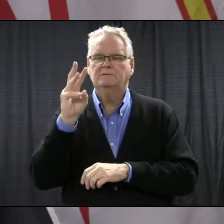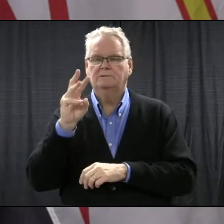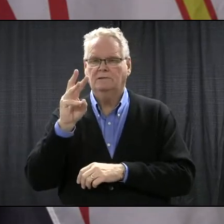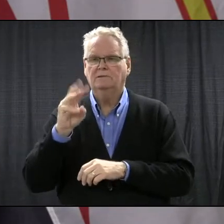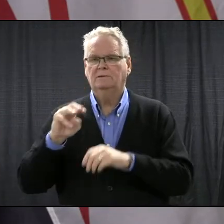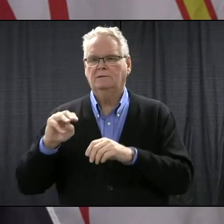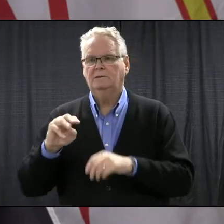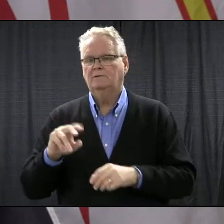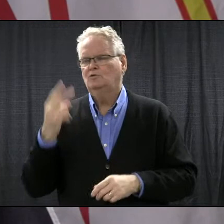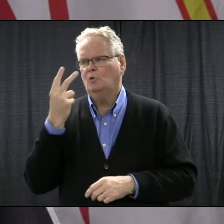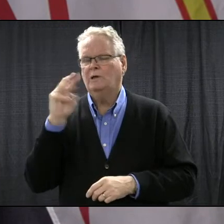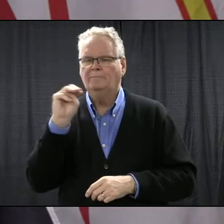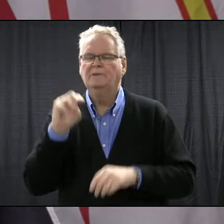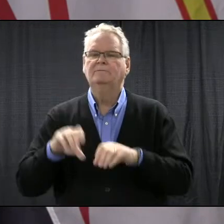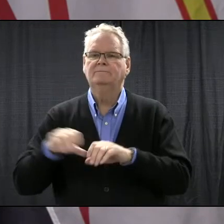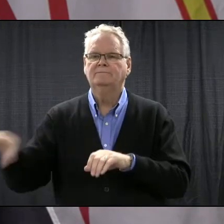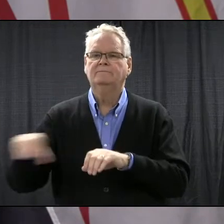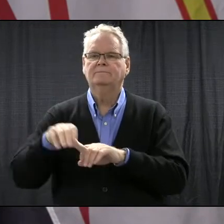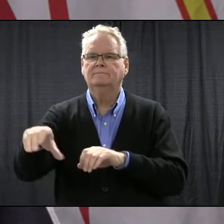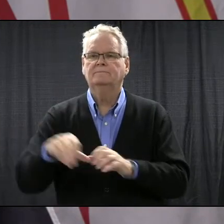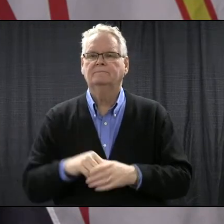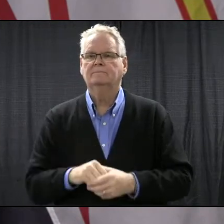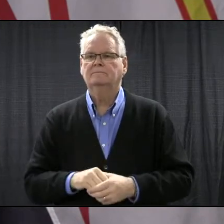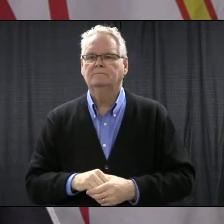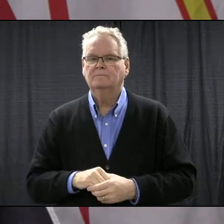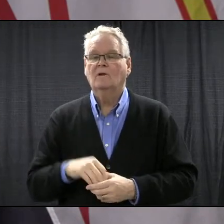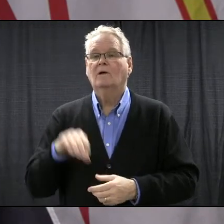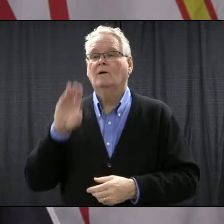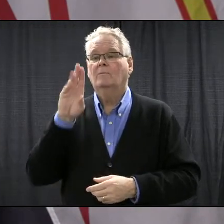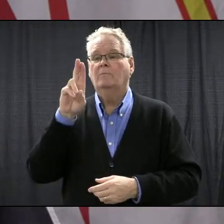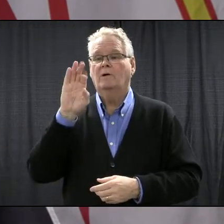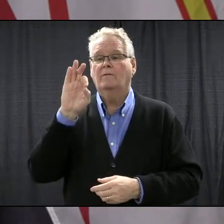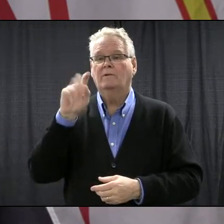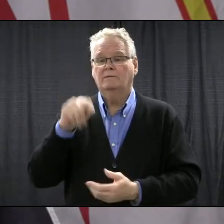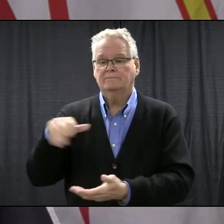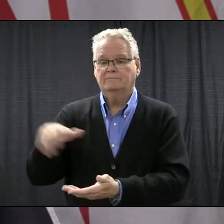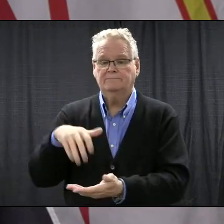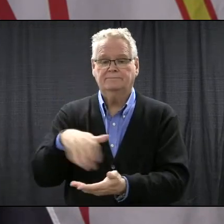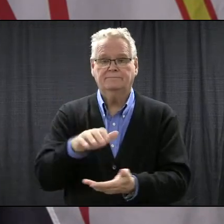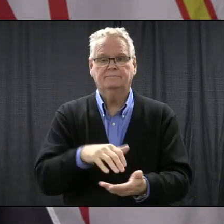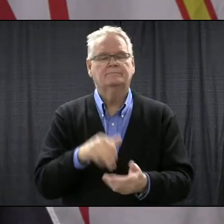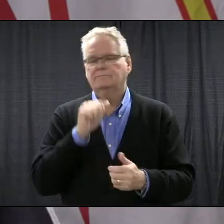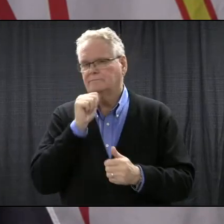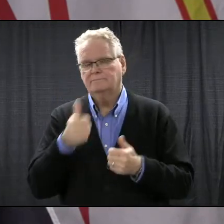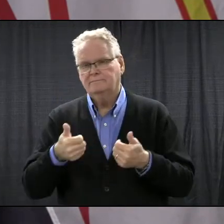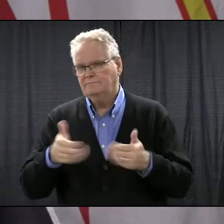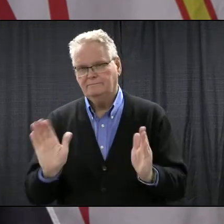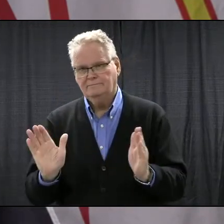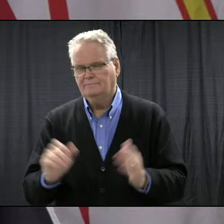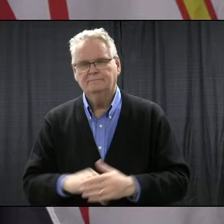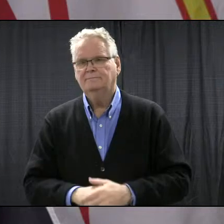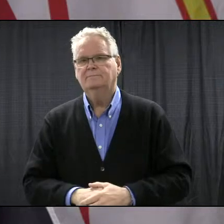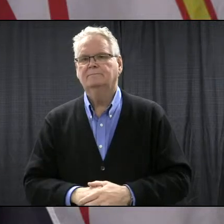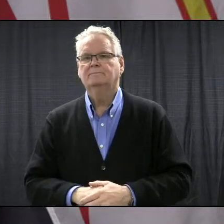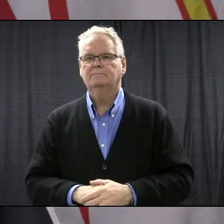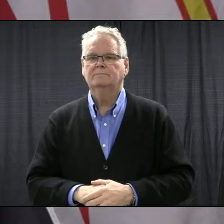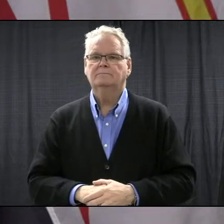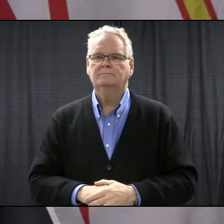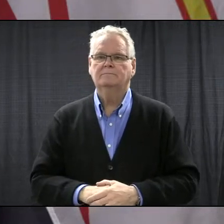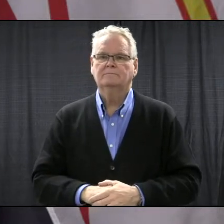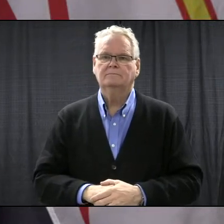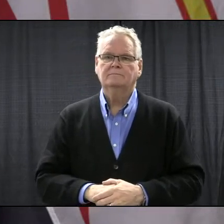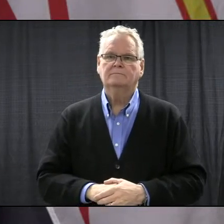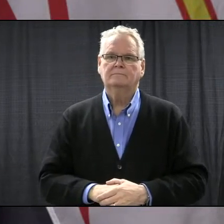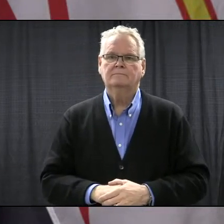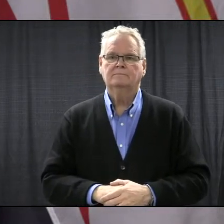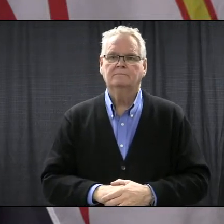meet our provincial vaccination targets, we can move to Step 2 as soon as August 15th, when restrictions will ease further. As of Monday,